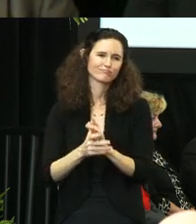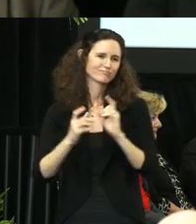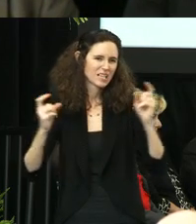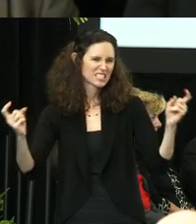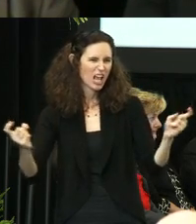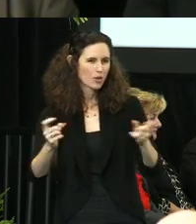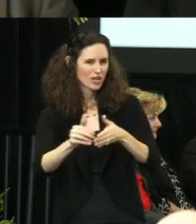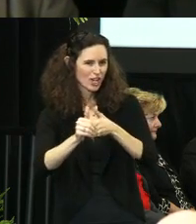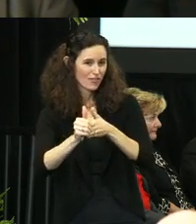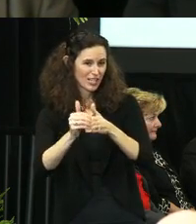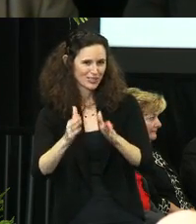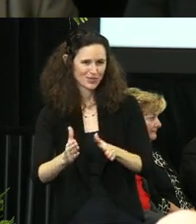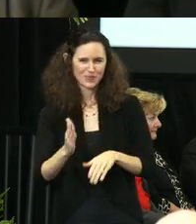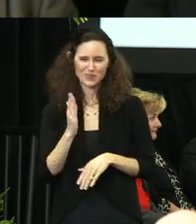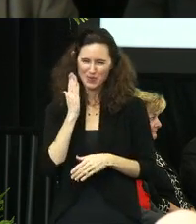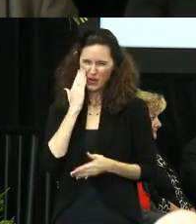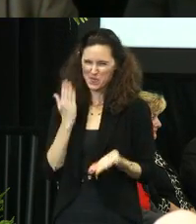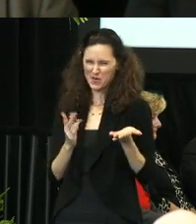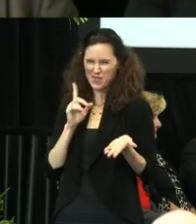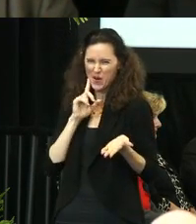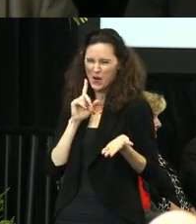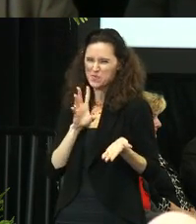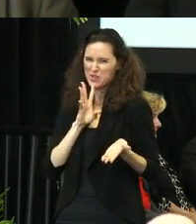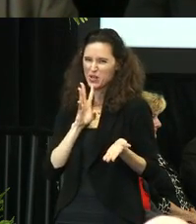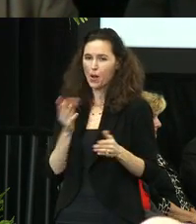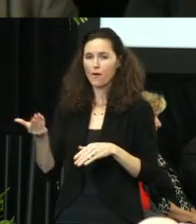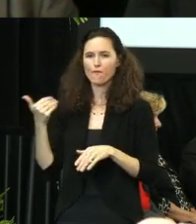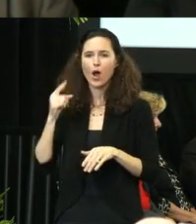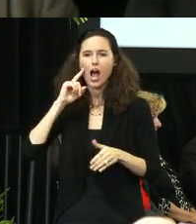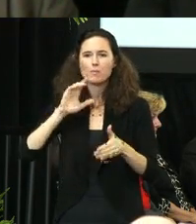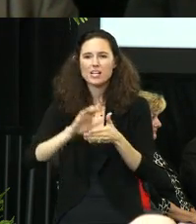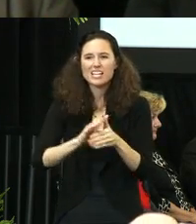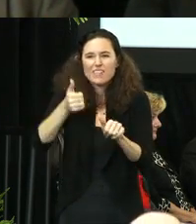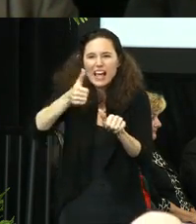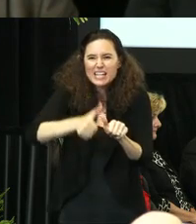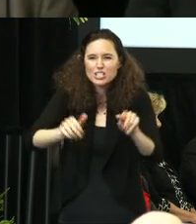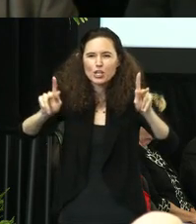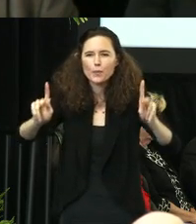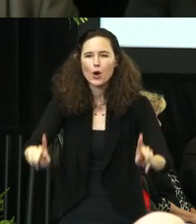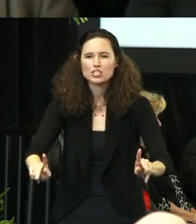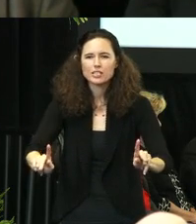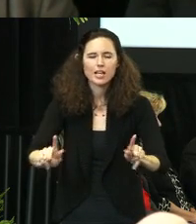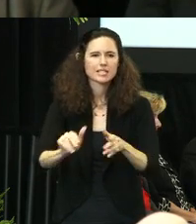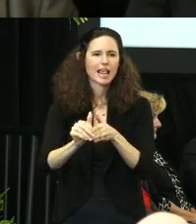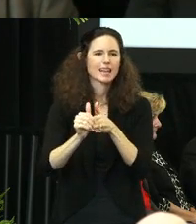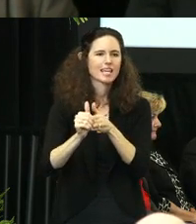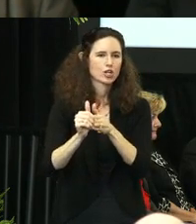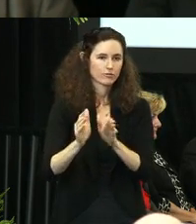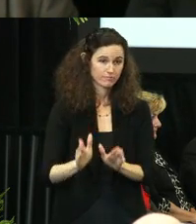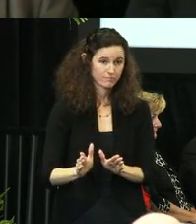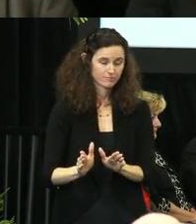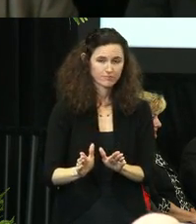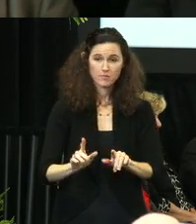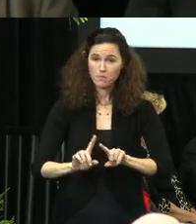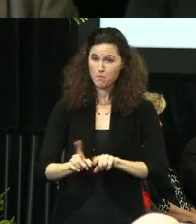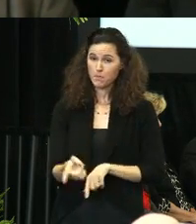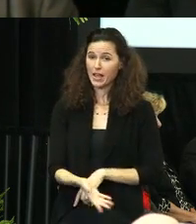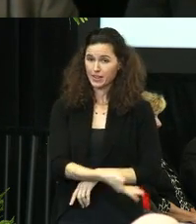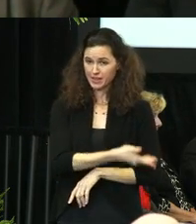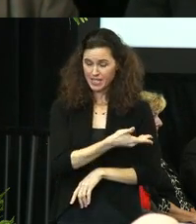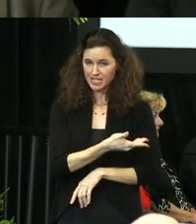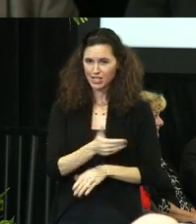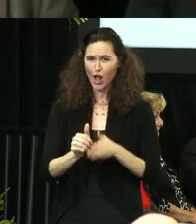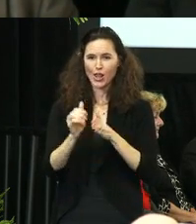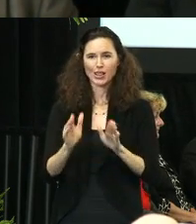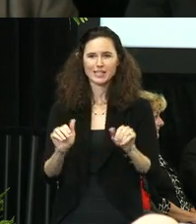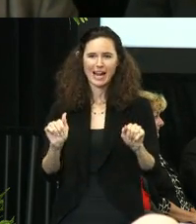And you know, if you've heard me speak before, I believe each and every one of us are leaders. But in particular, these are the leaders that I